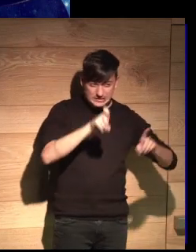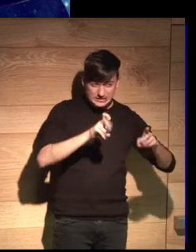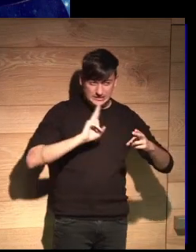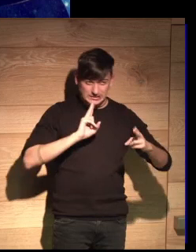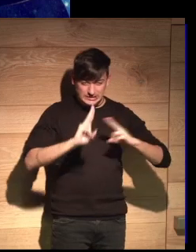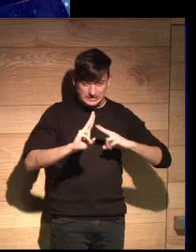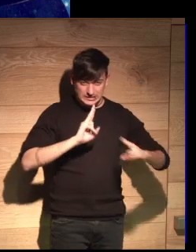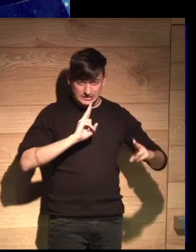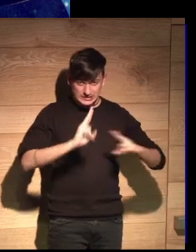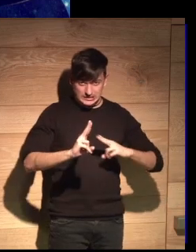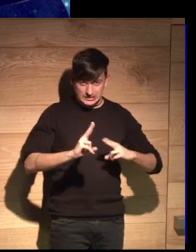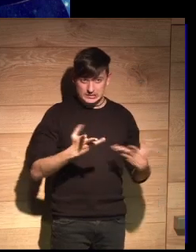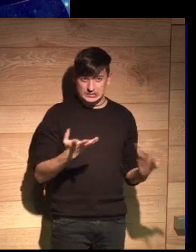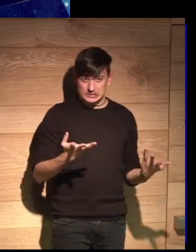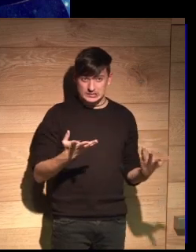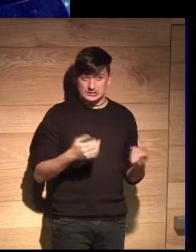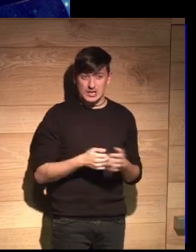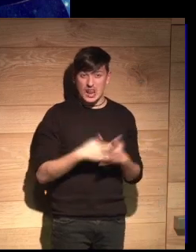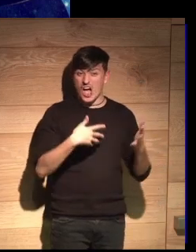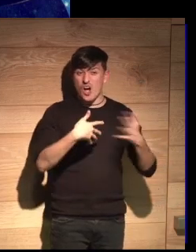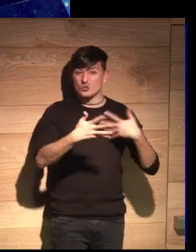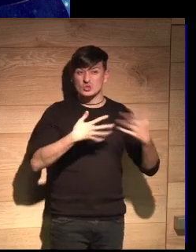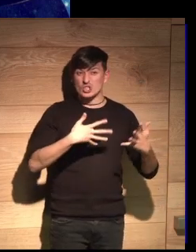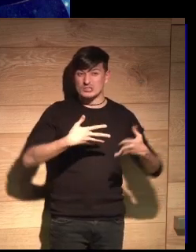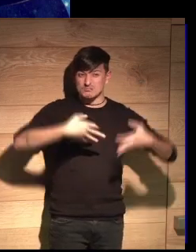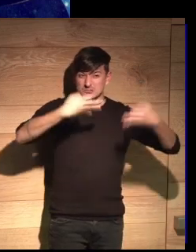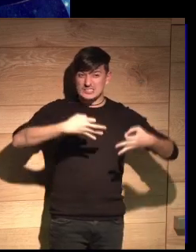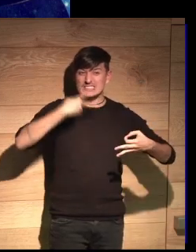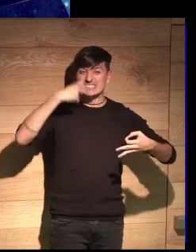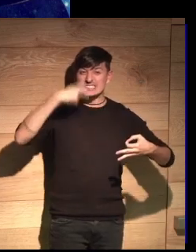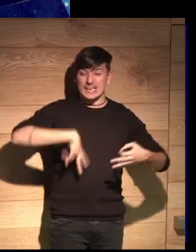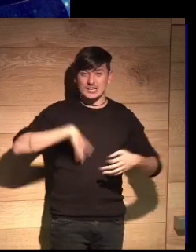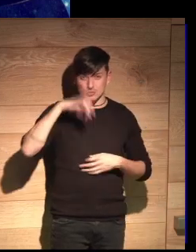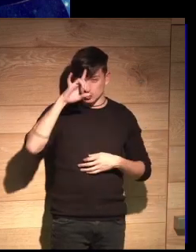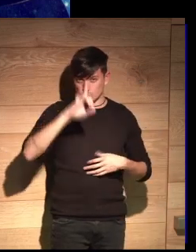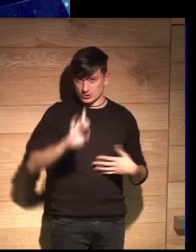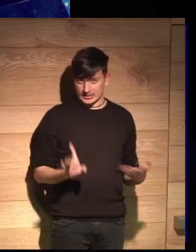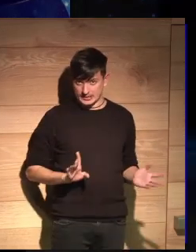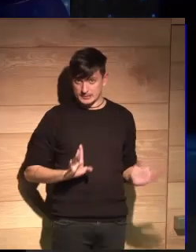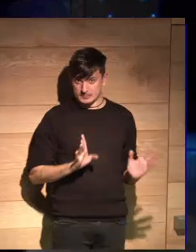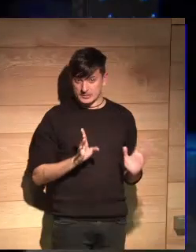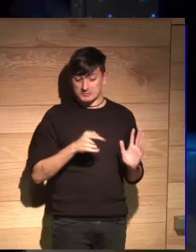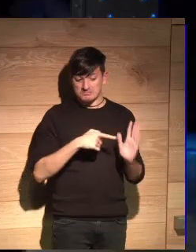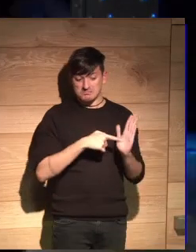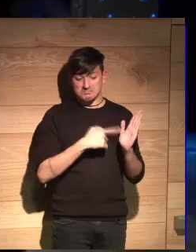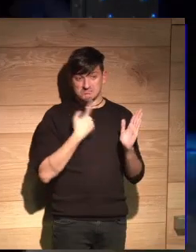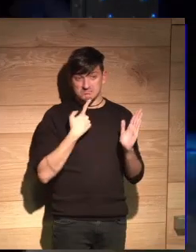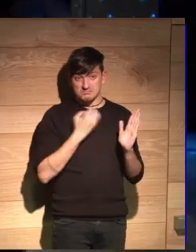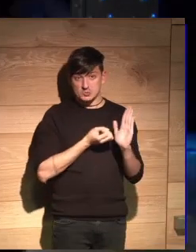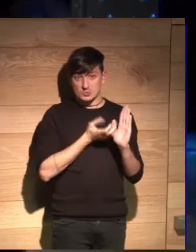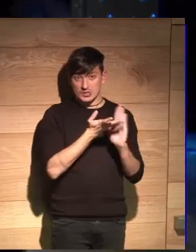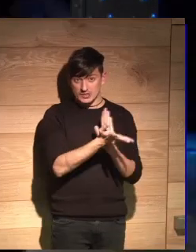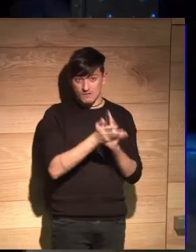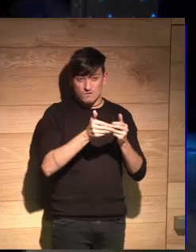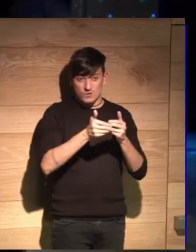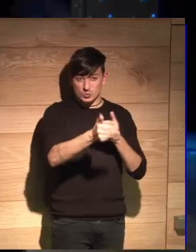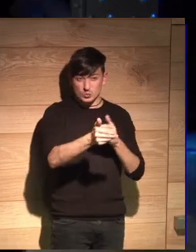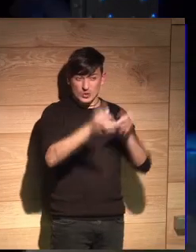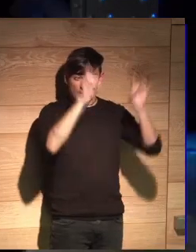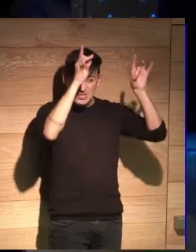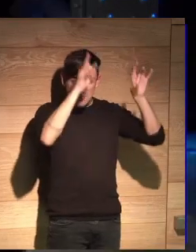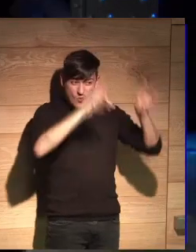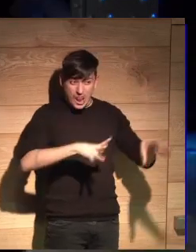Questions. I don't know up to what point he was the author of what I'm going to say afterwards, but he thinks